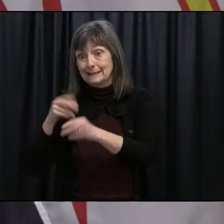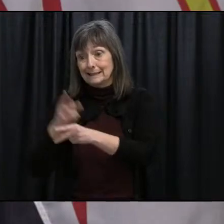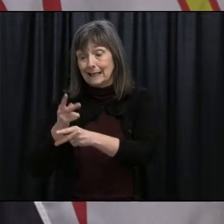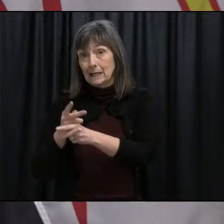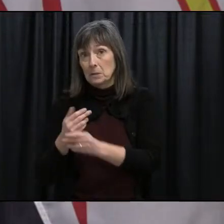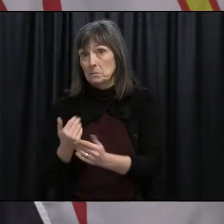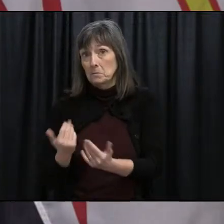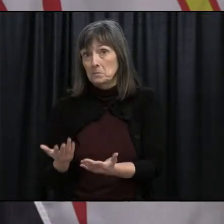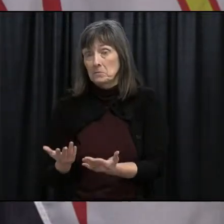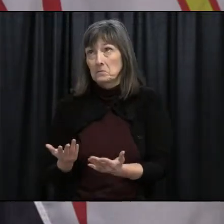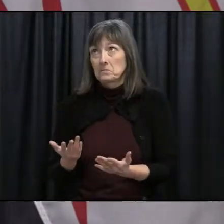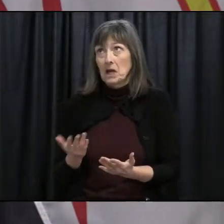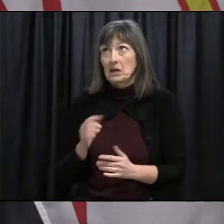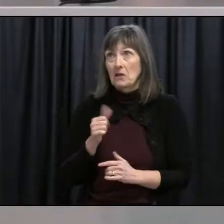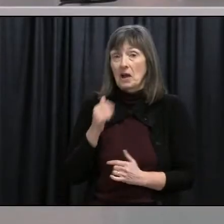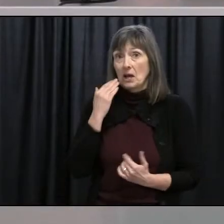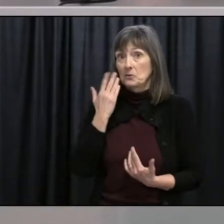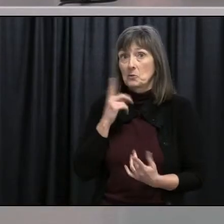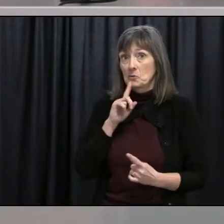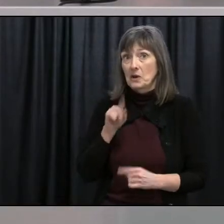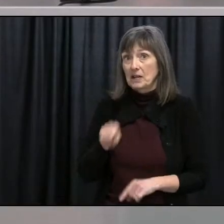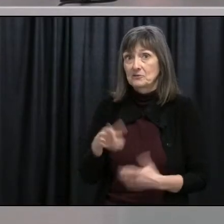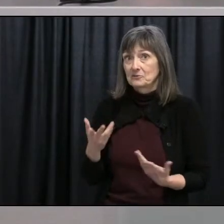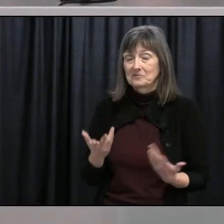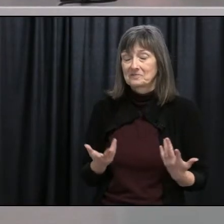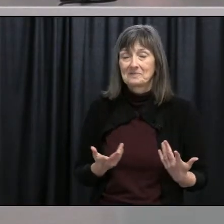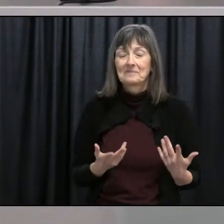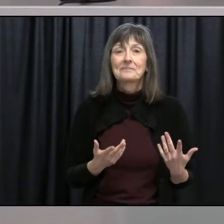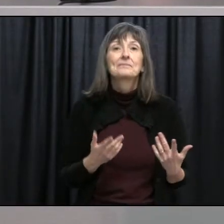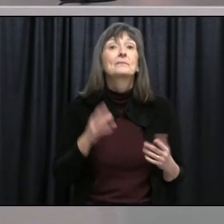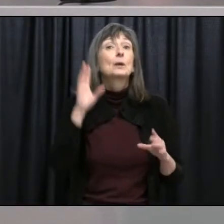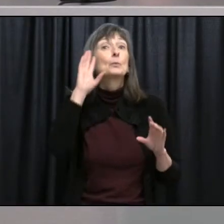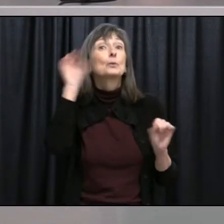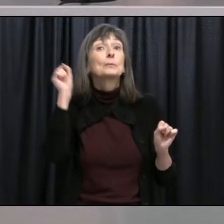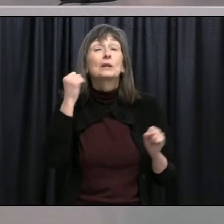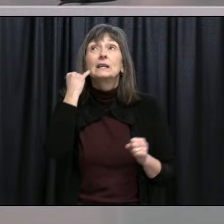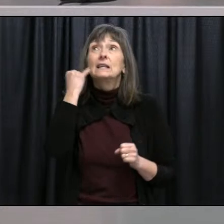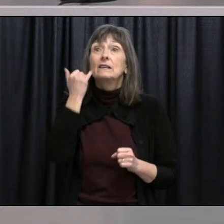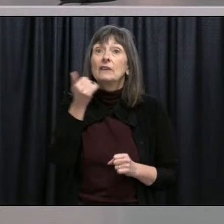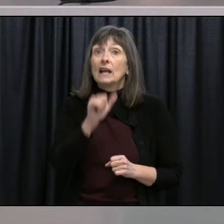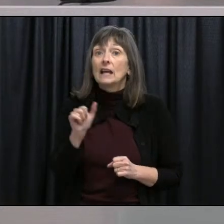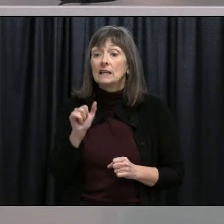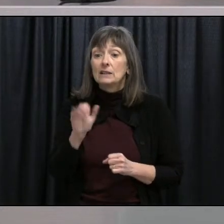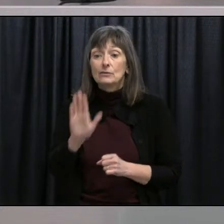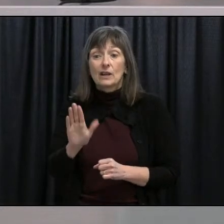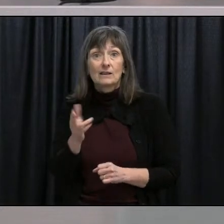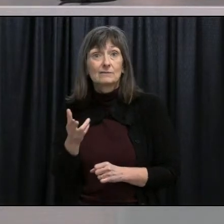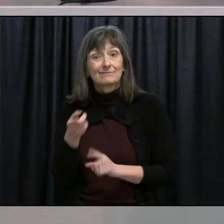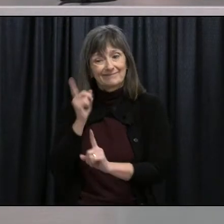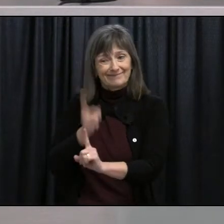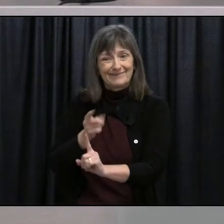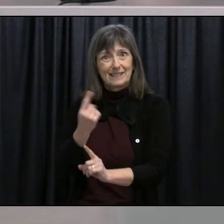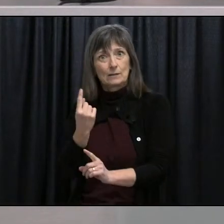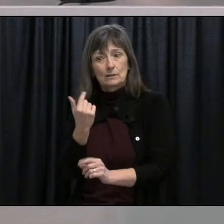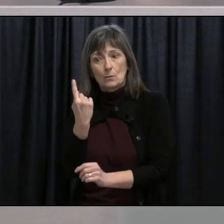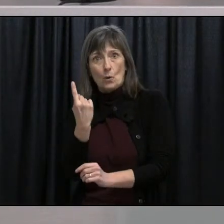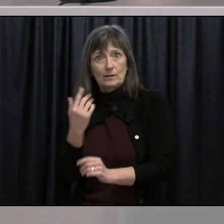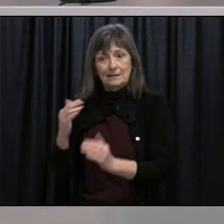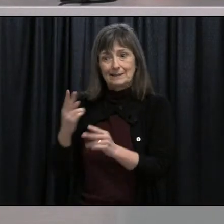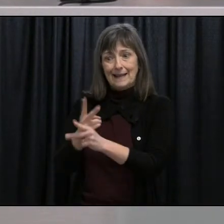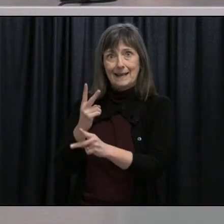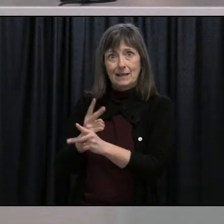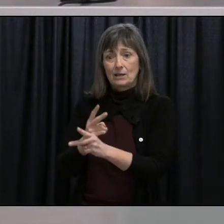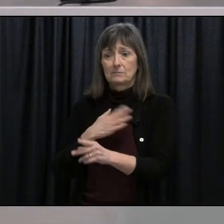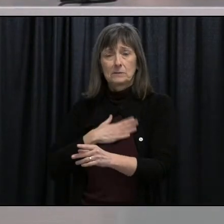I don't have an answer there. Andrew, if there's people out there with specific questions as to their own daycare and the supply, please reach out to